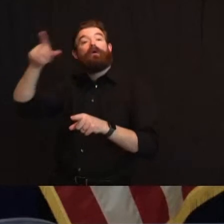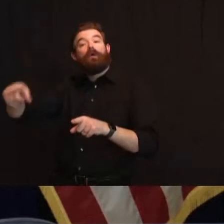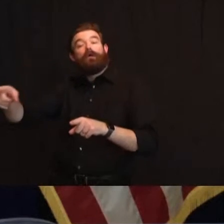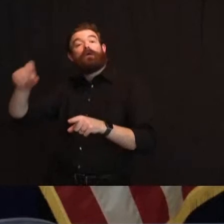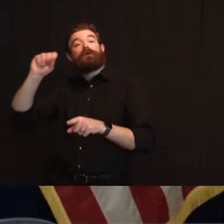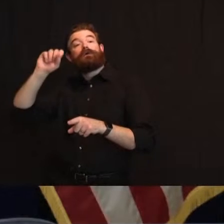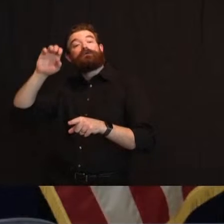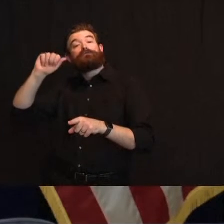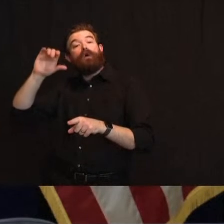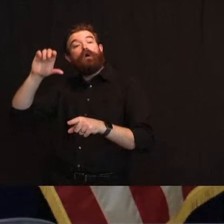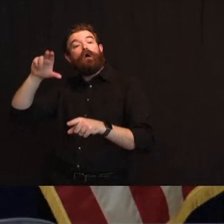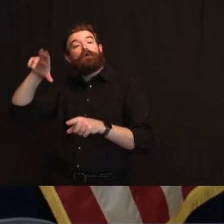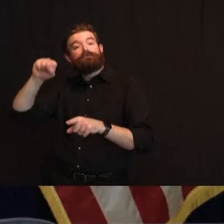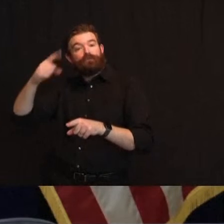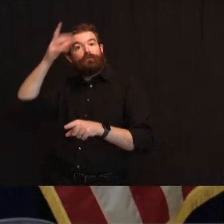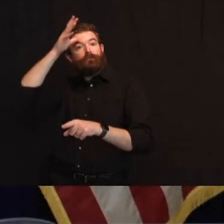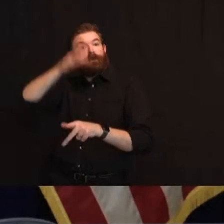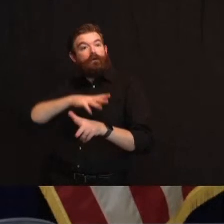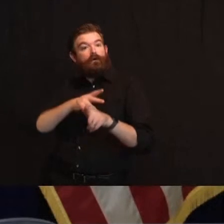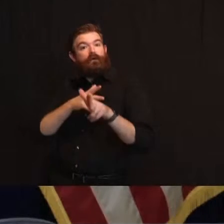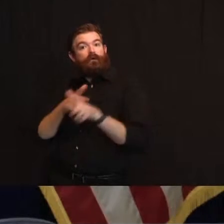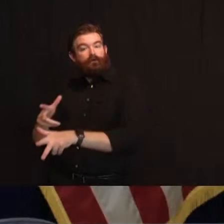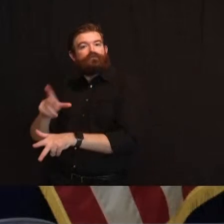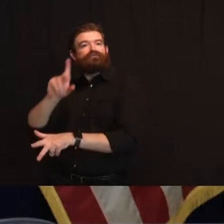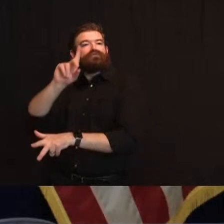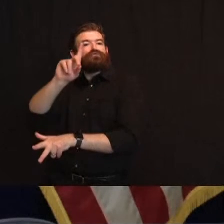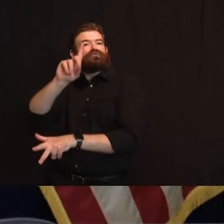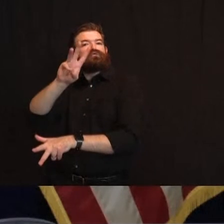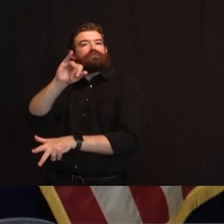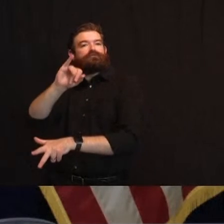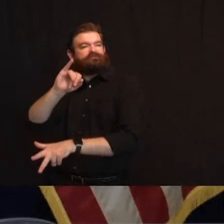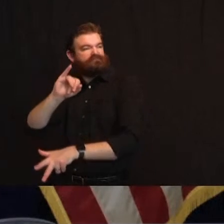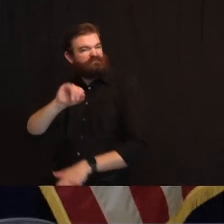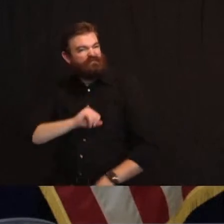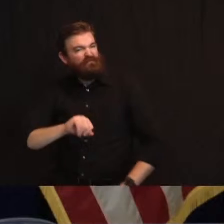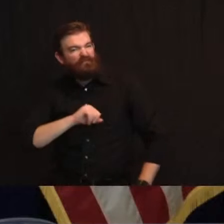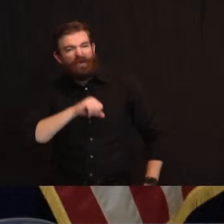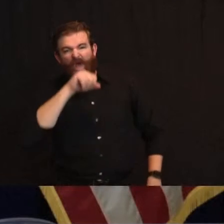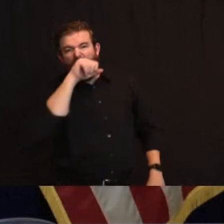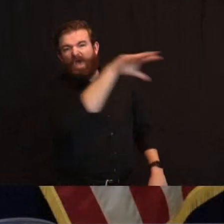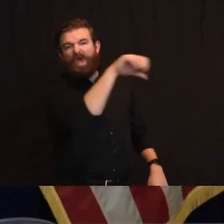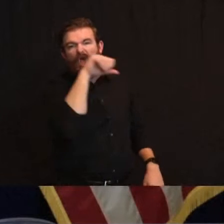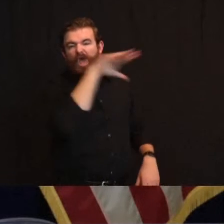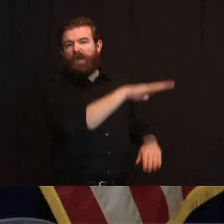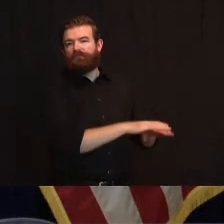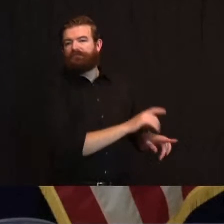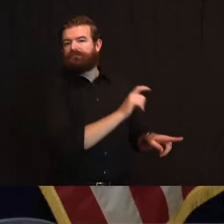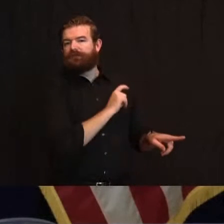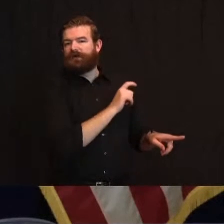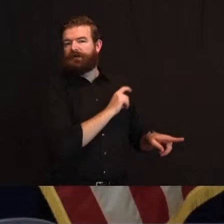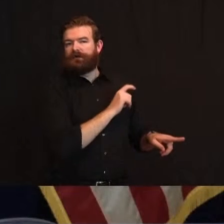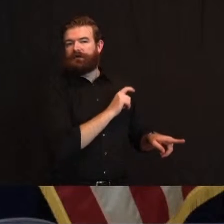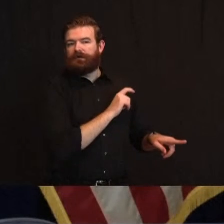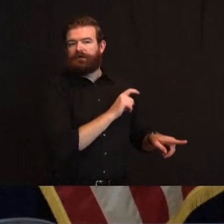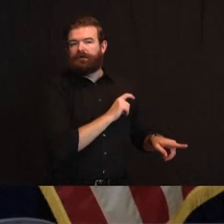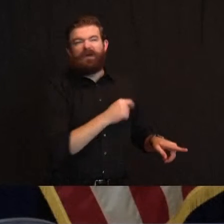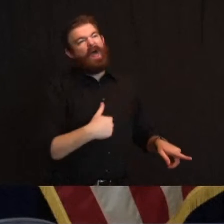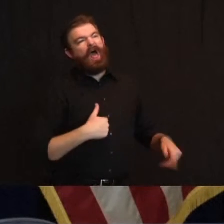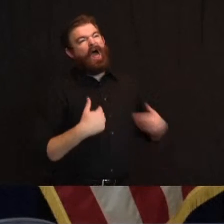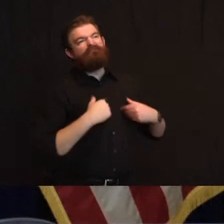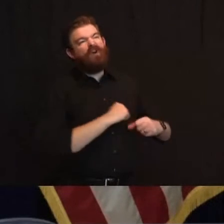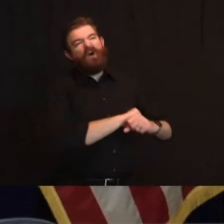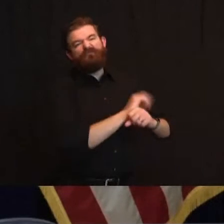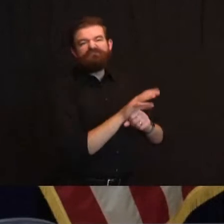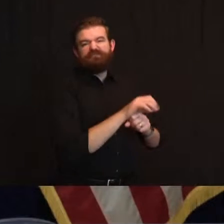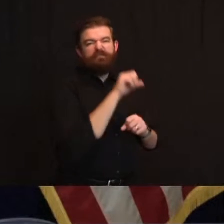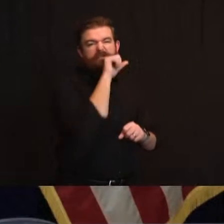claiming to have COVID. And in Morristown, police responded to an unruly customer who was refused to be served because